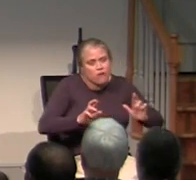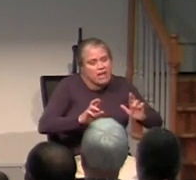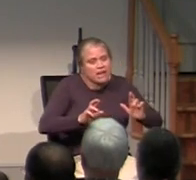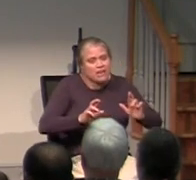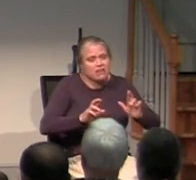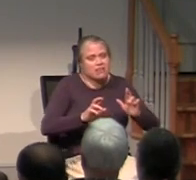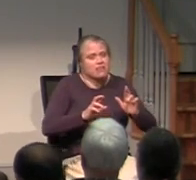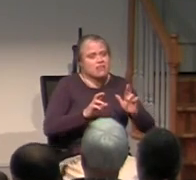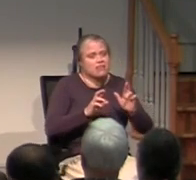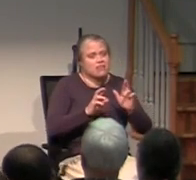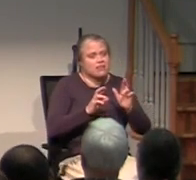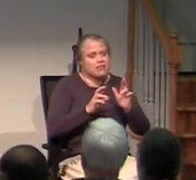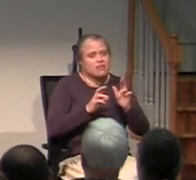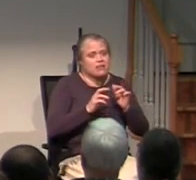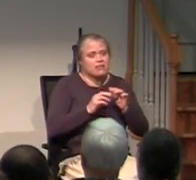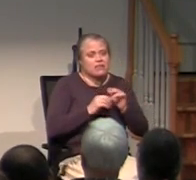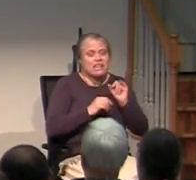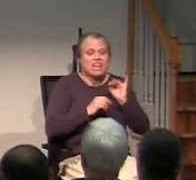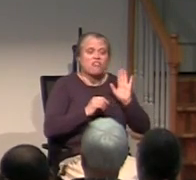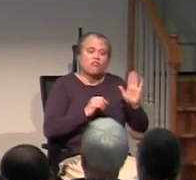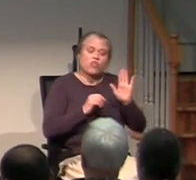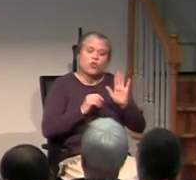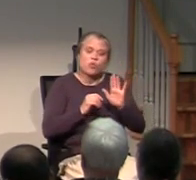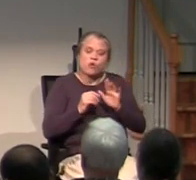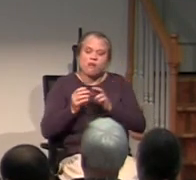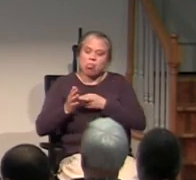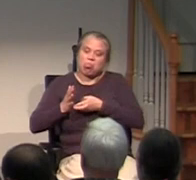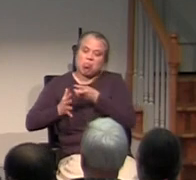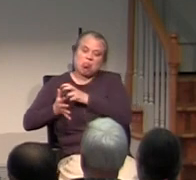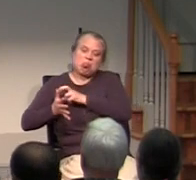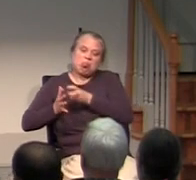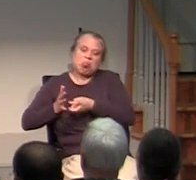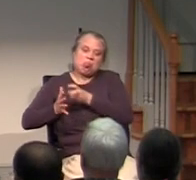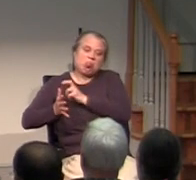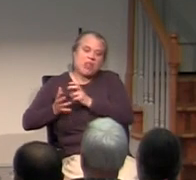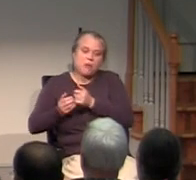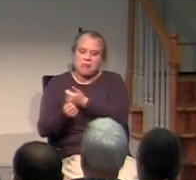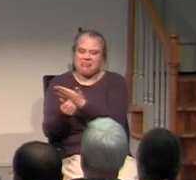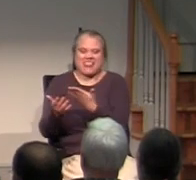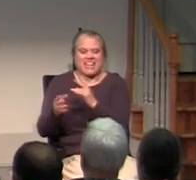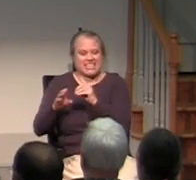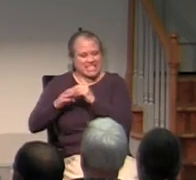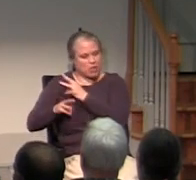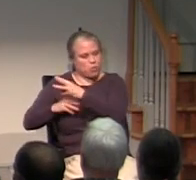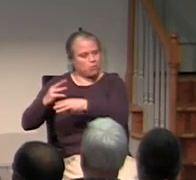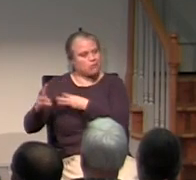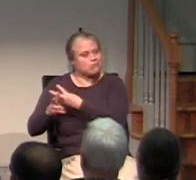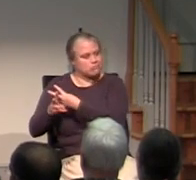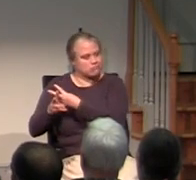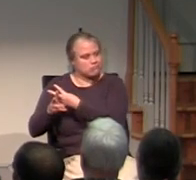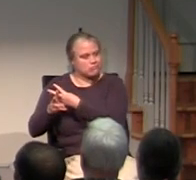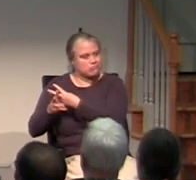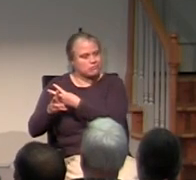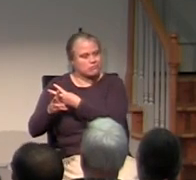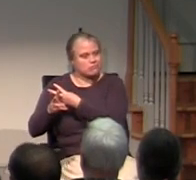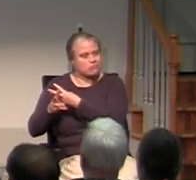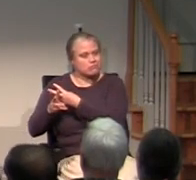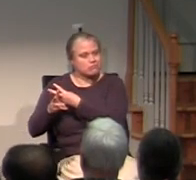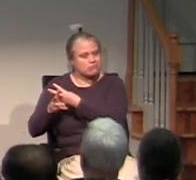she's out in idolatrous relationships with things of the world?